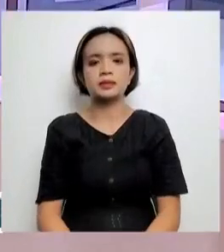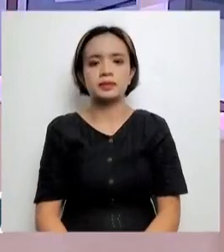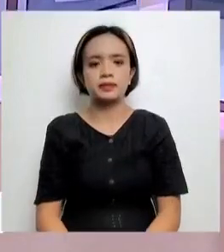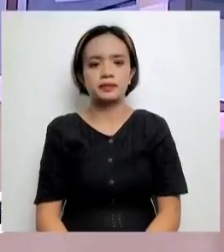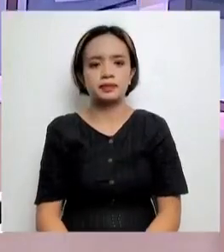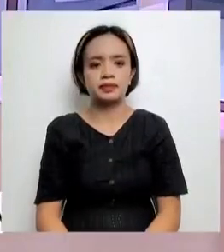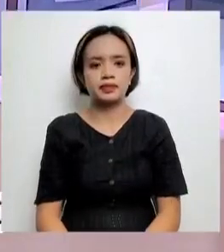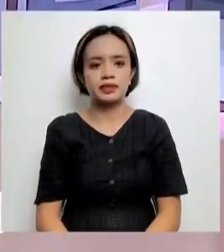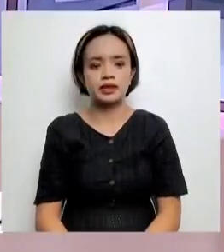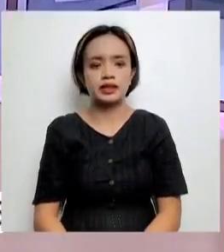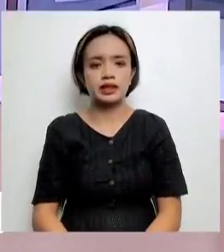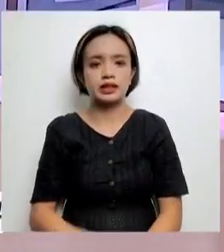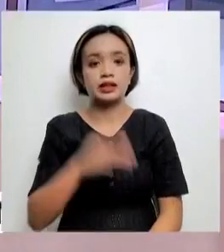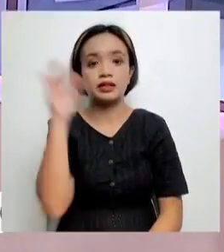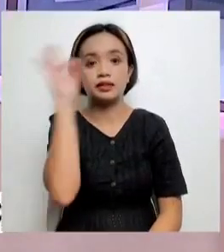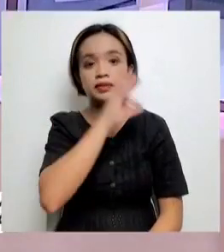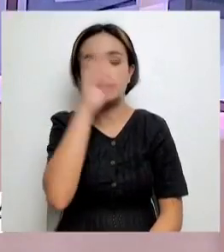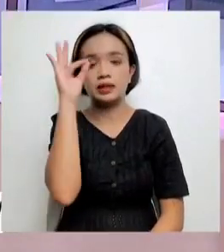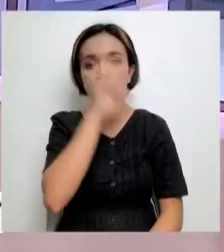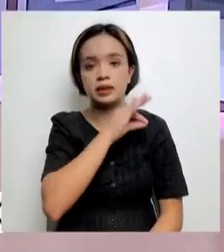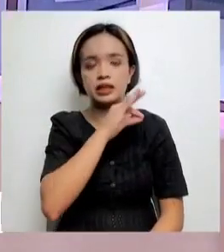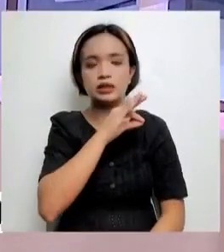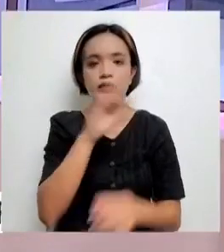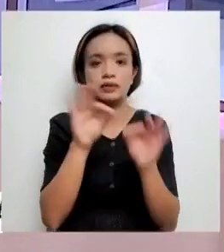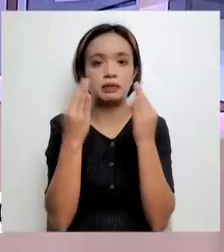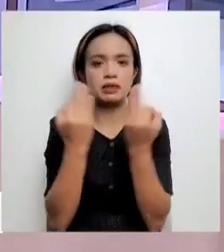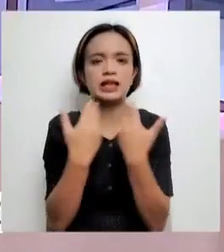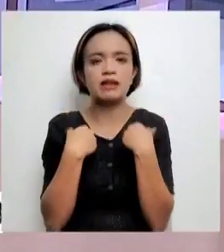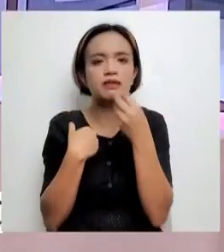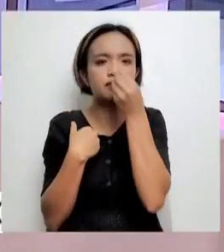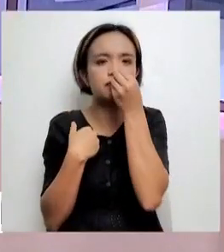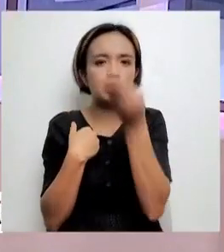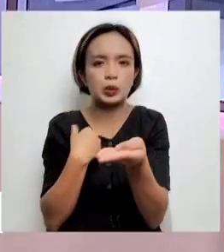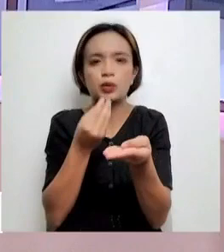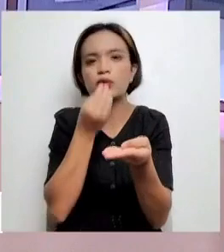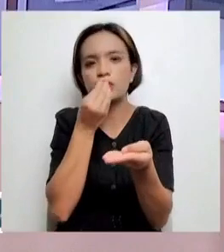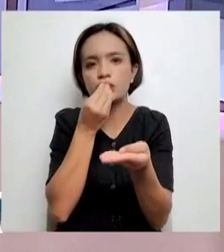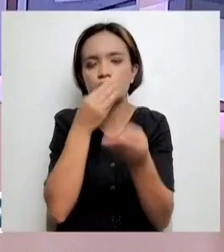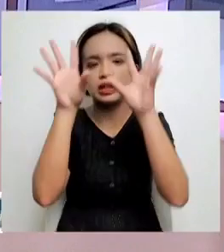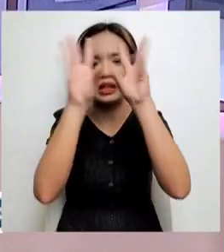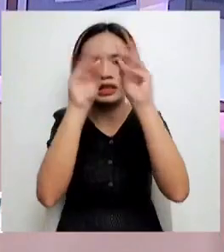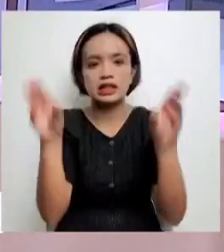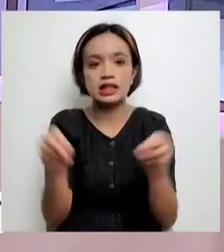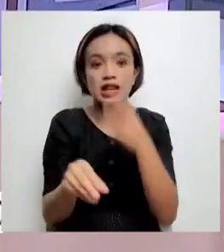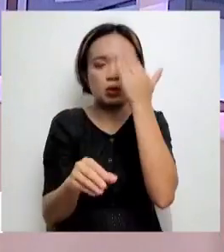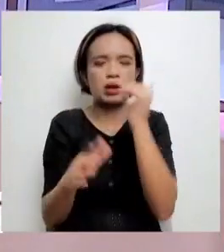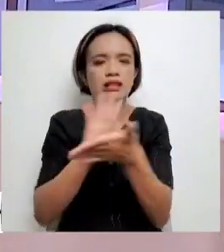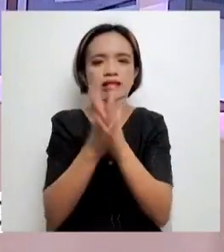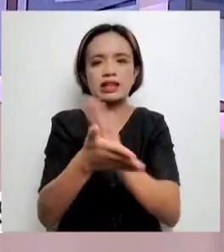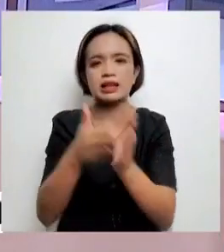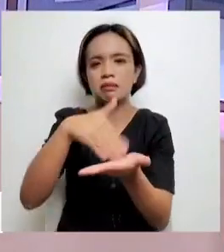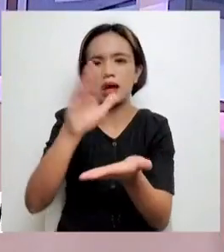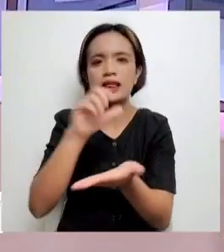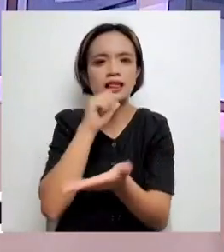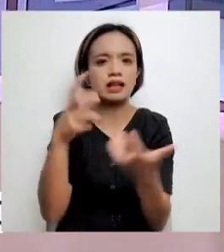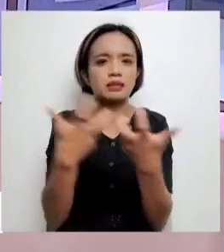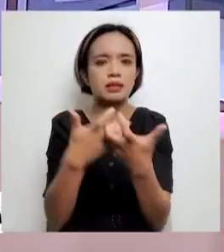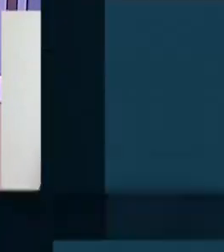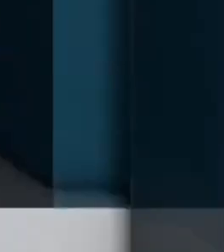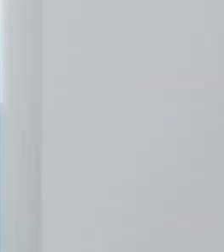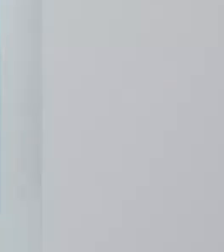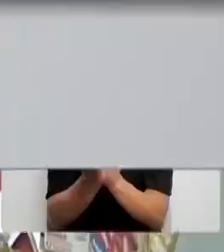Many Filipino families could have fewer Nochebuena or Christmas Eve dishes this year as soaring prices chip away at their budget, Araya Capulong